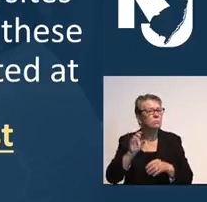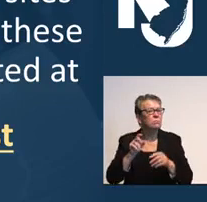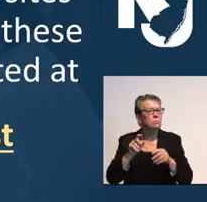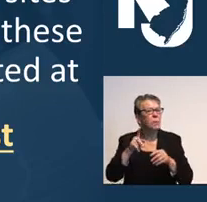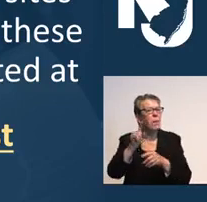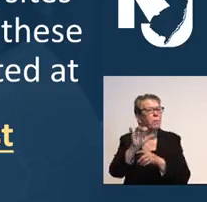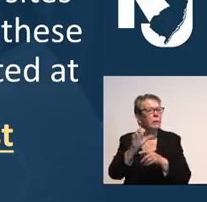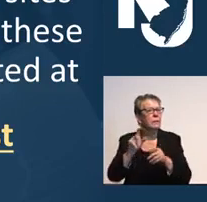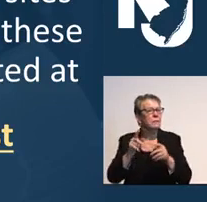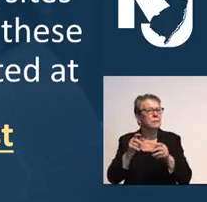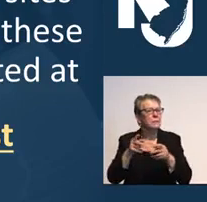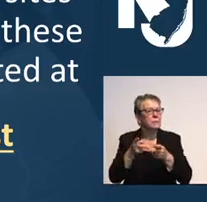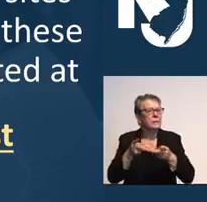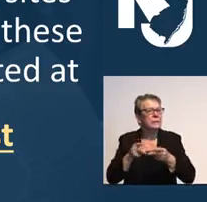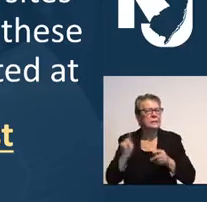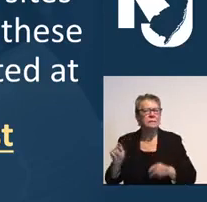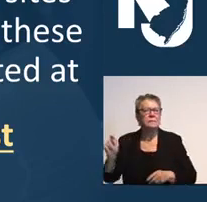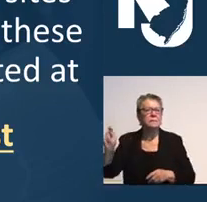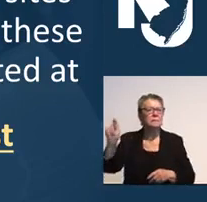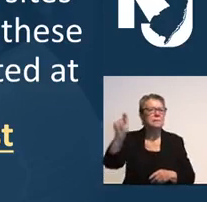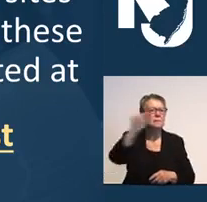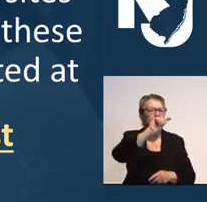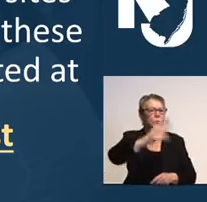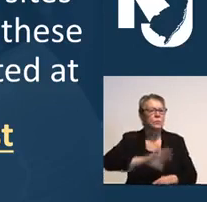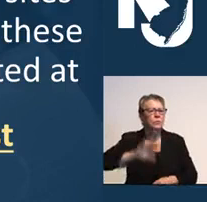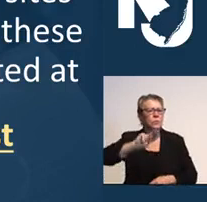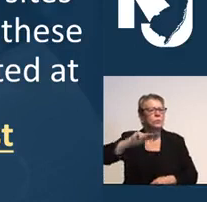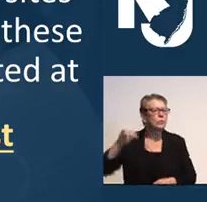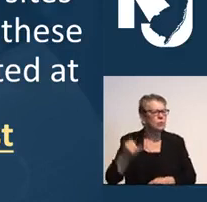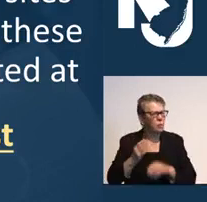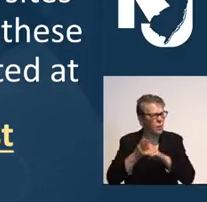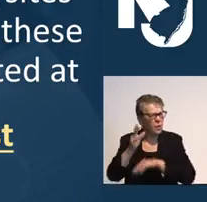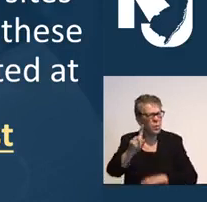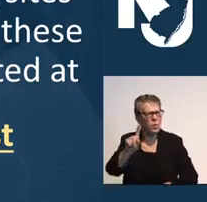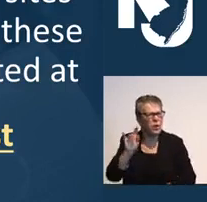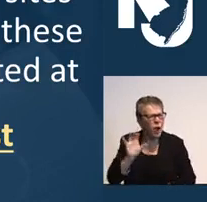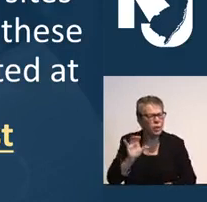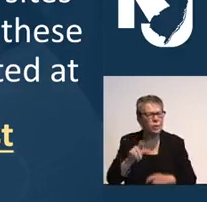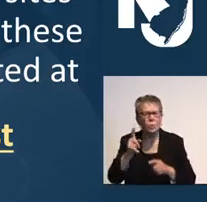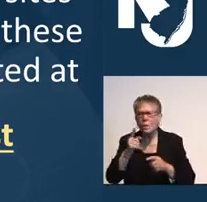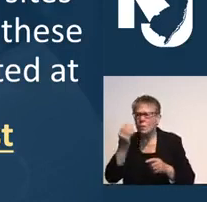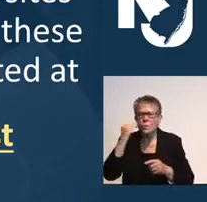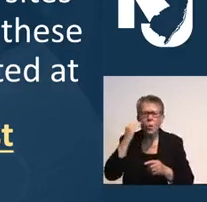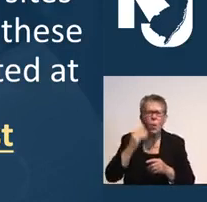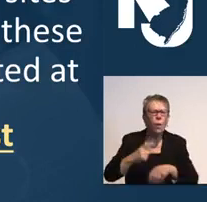the state. All of these sites and their hours are listed on that website,